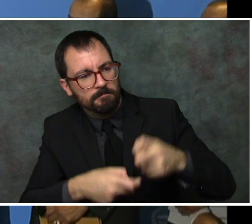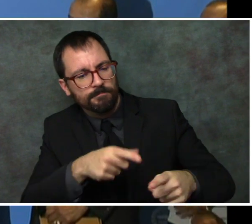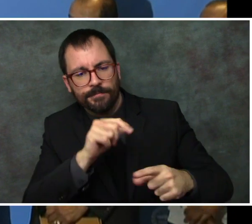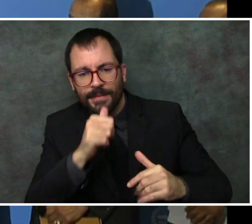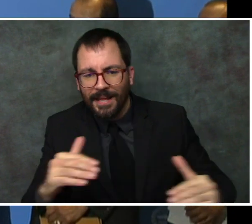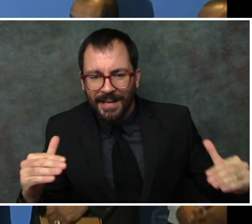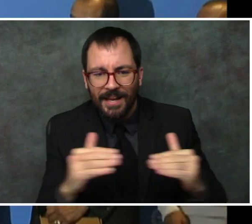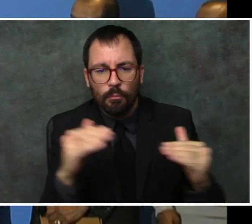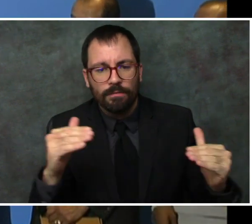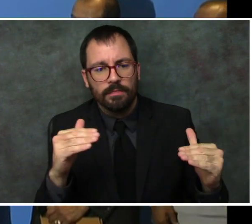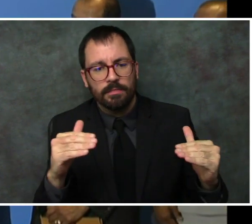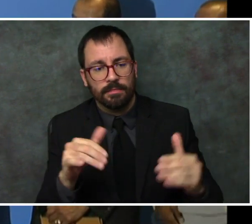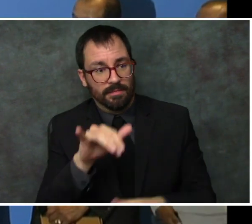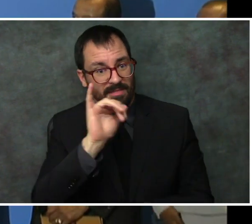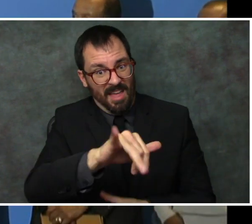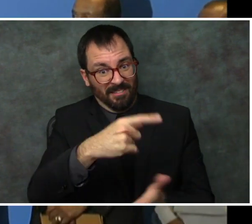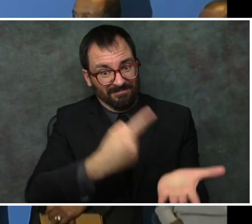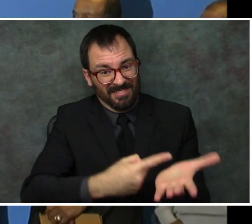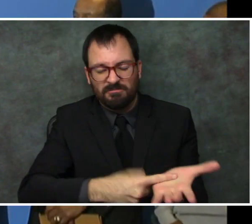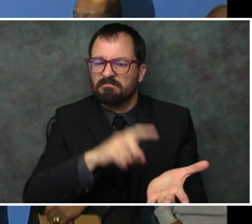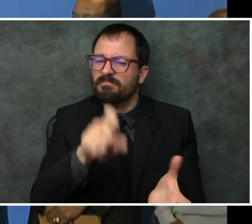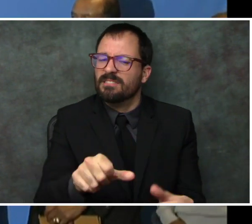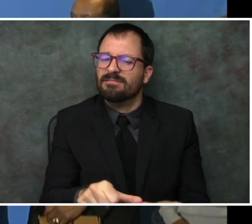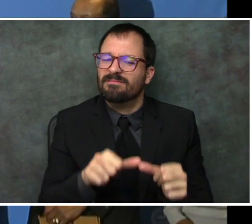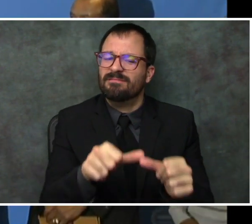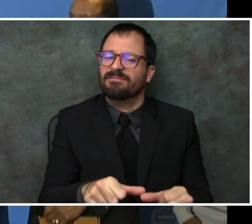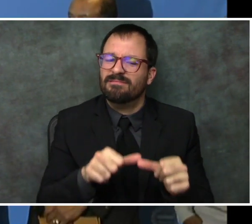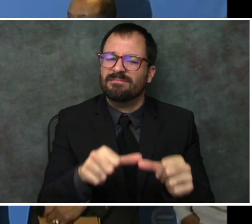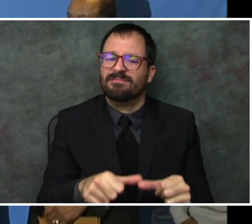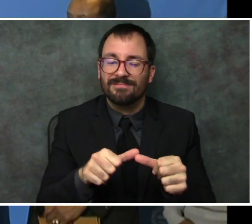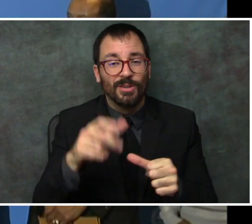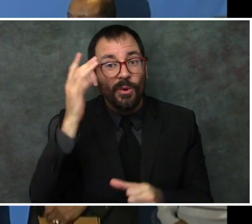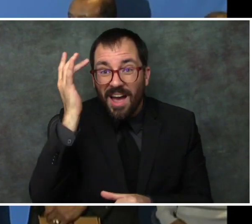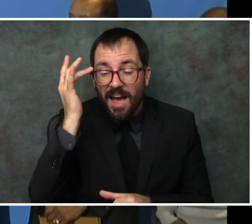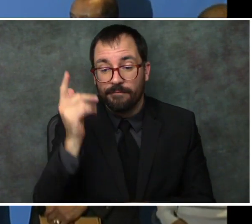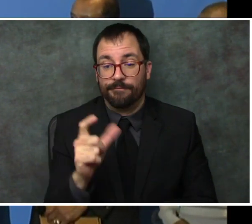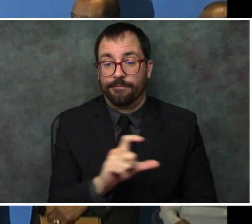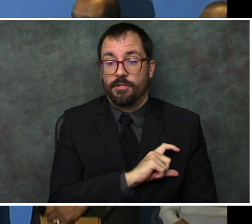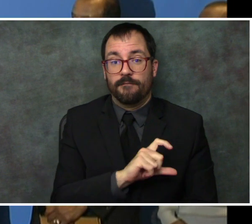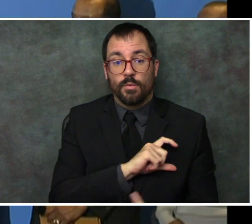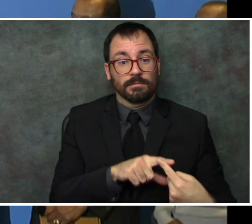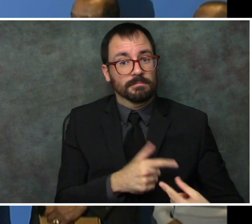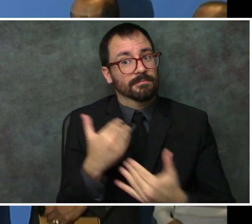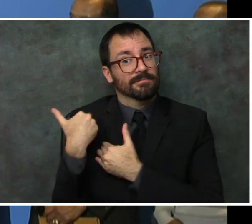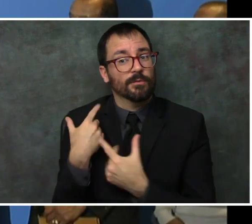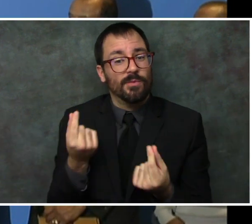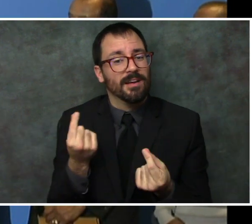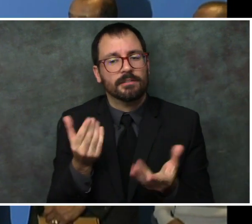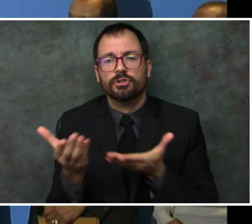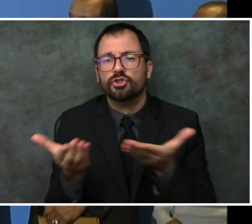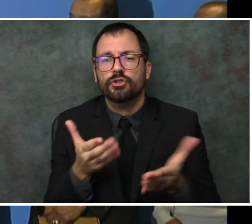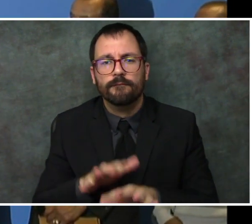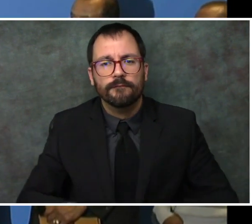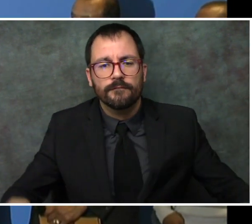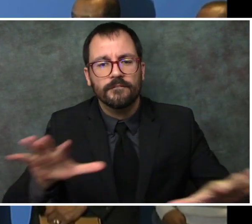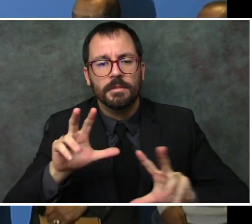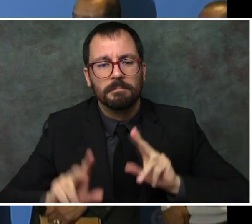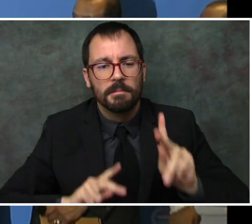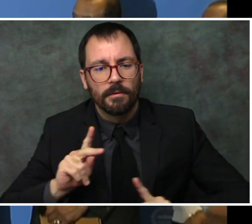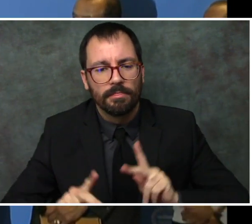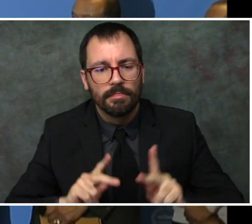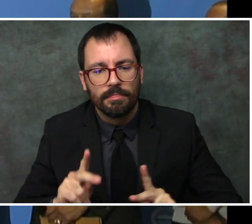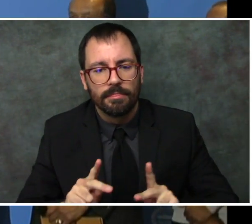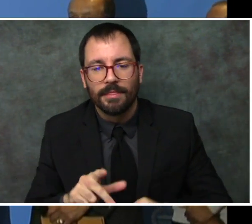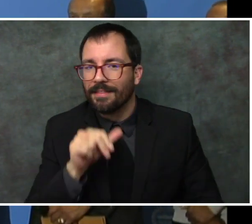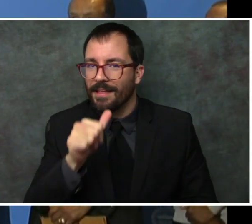injustices, inequality, these discussions have to be had because as law enforcement, we serve